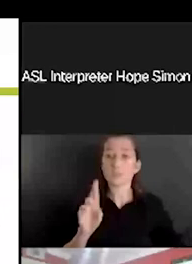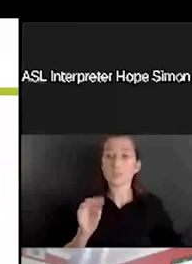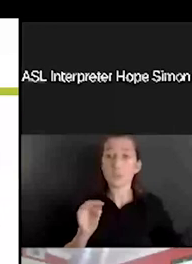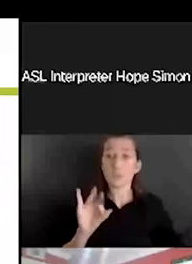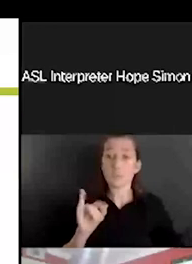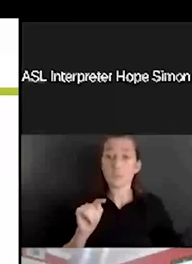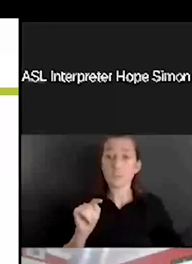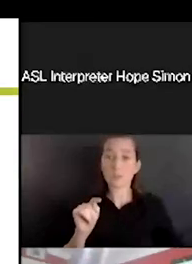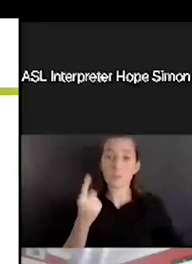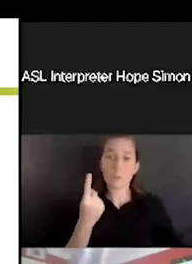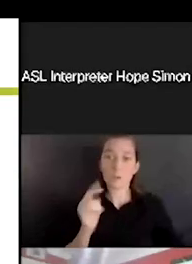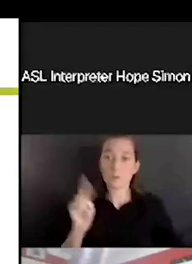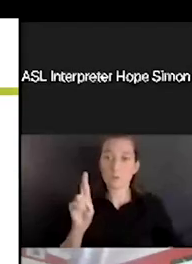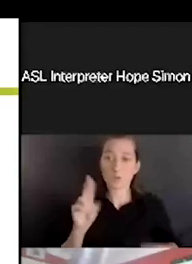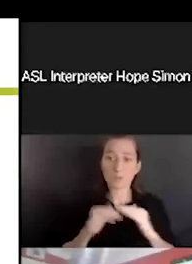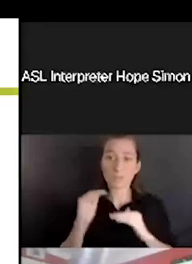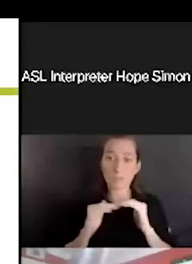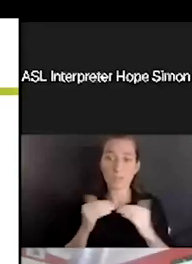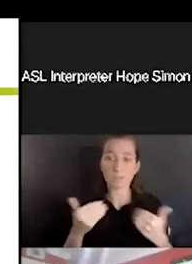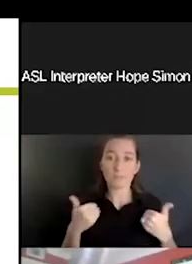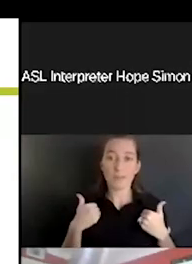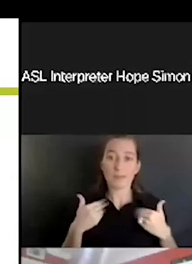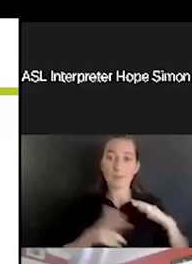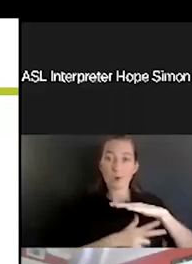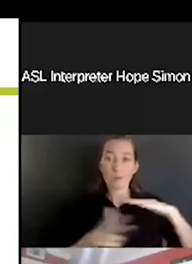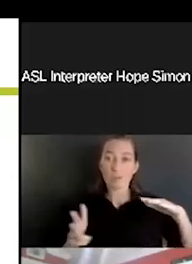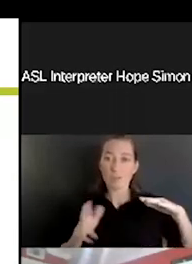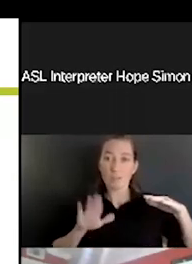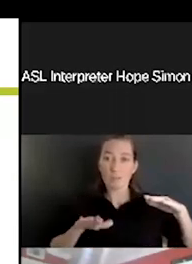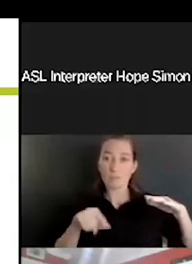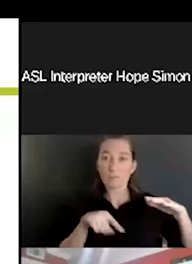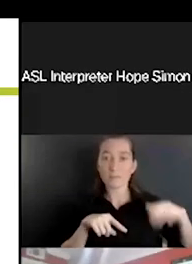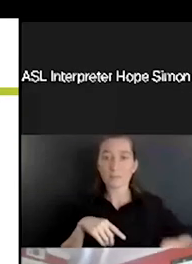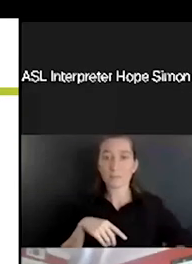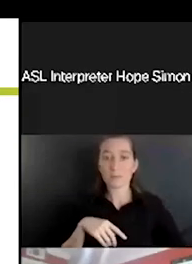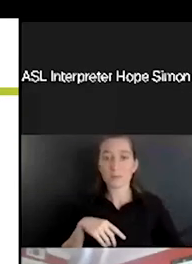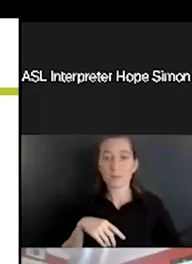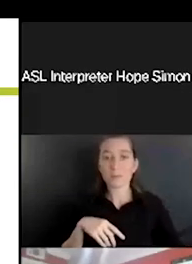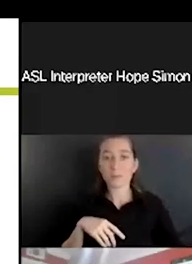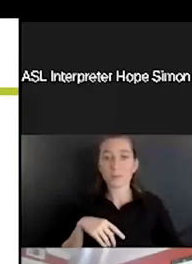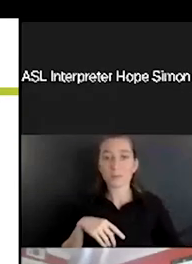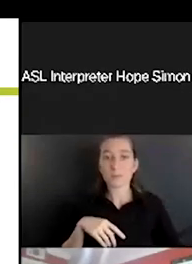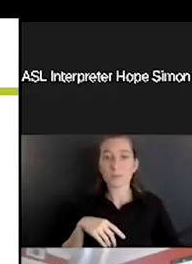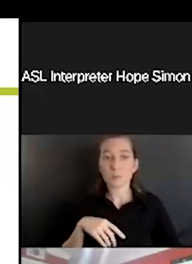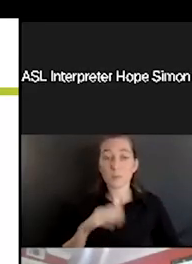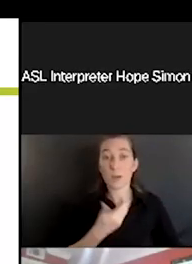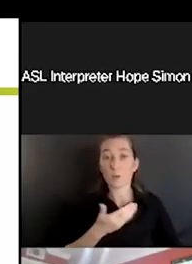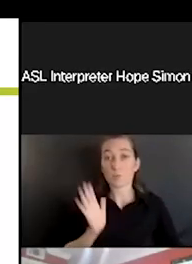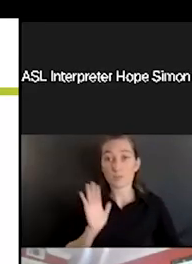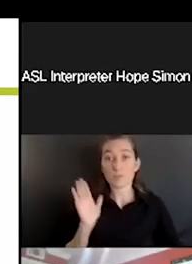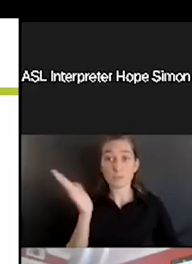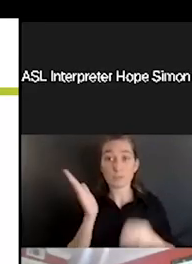the parking underneath, and that involved many of the things that our last speaker spoke about, jacking